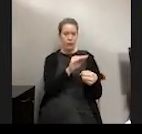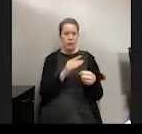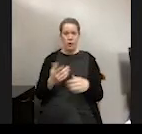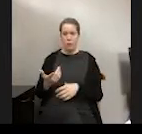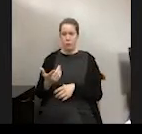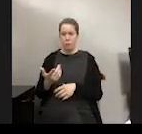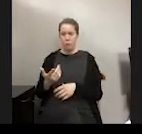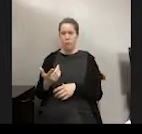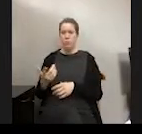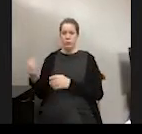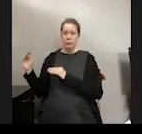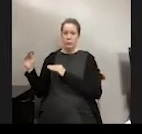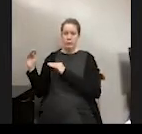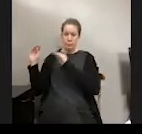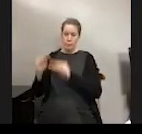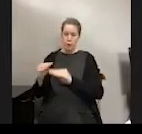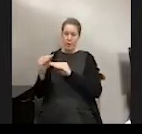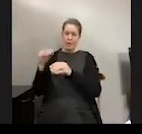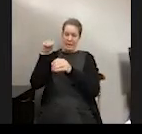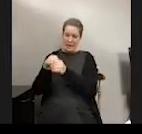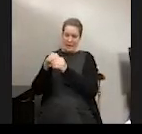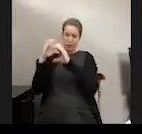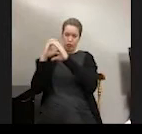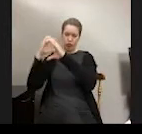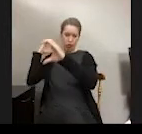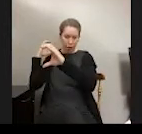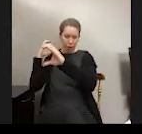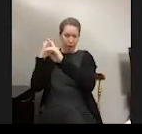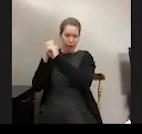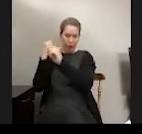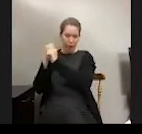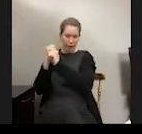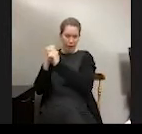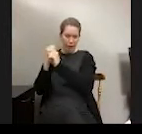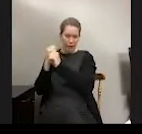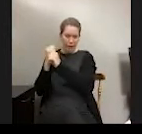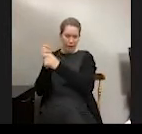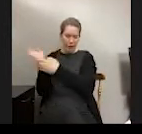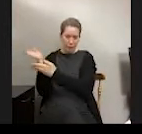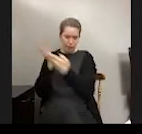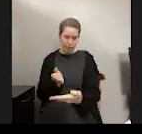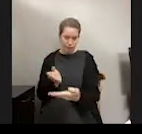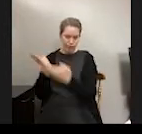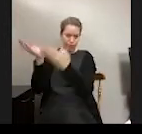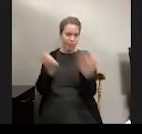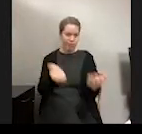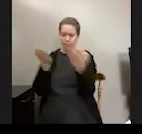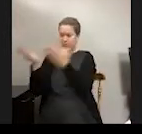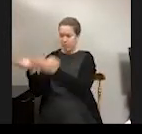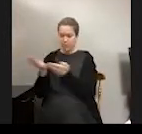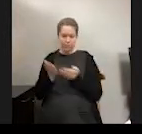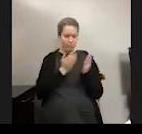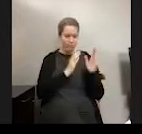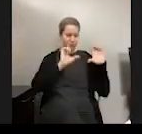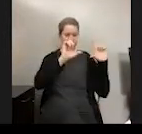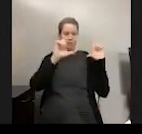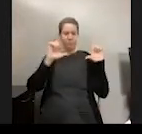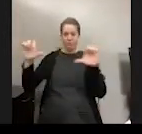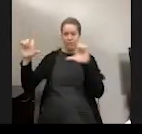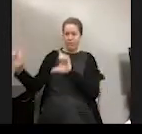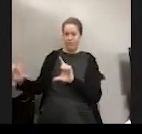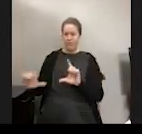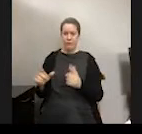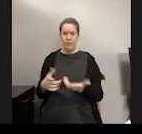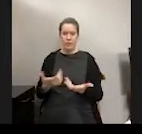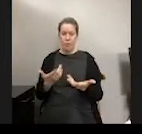going into public places with it was a COVID idea. And now I think I'm so glad that we had to pivot that way.